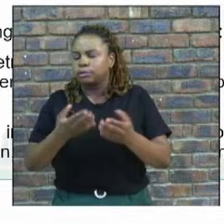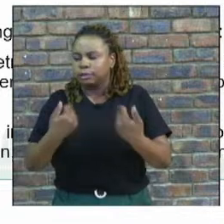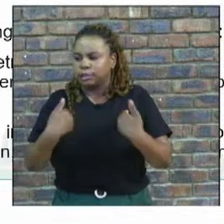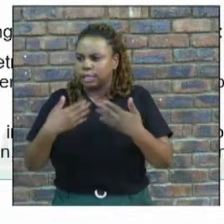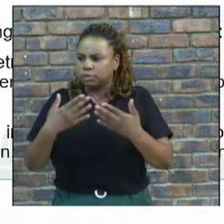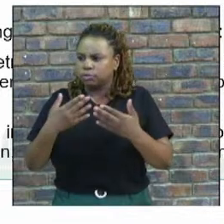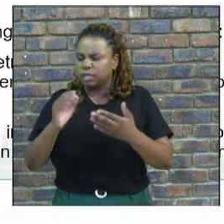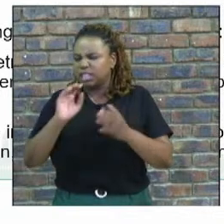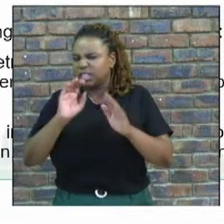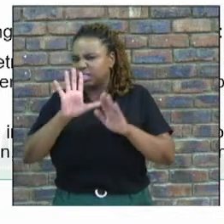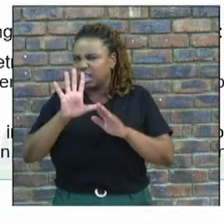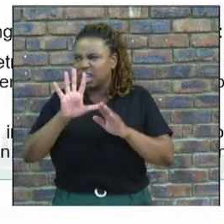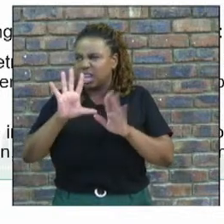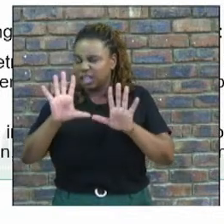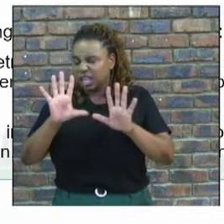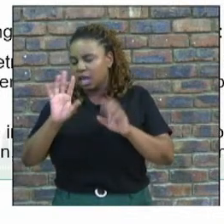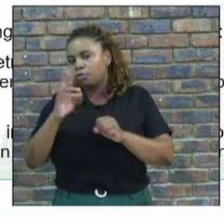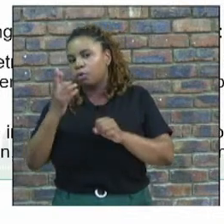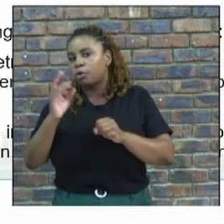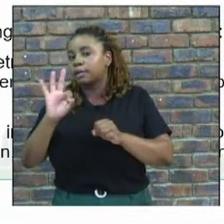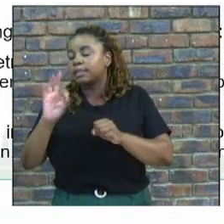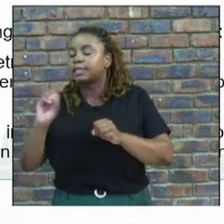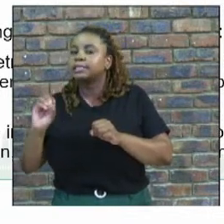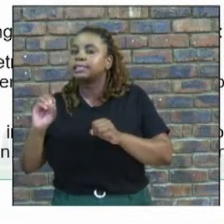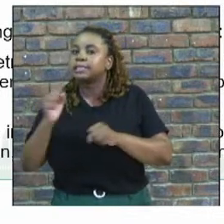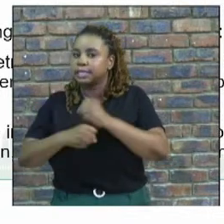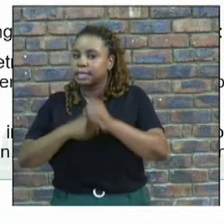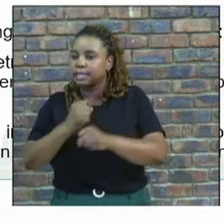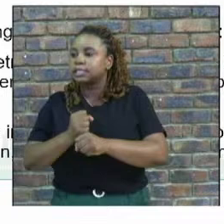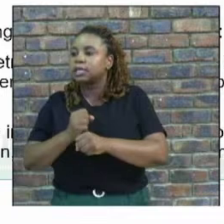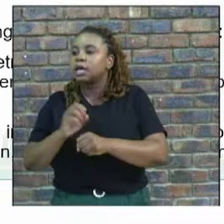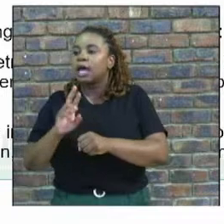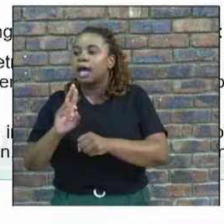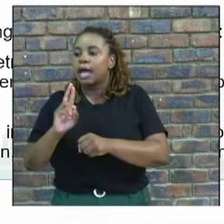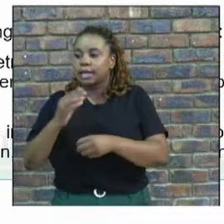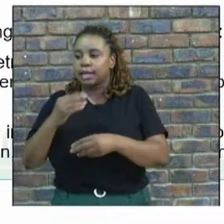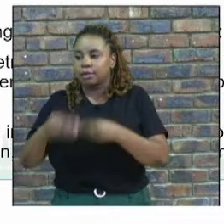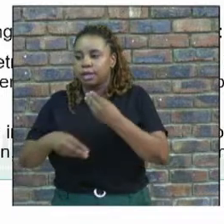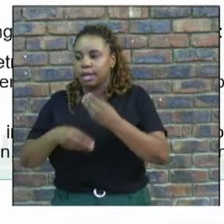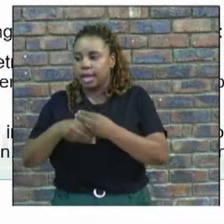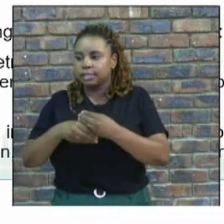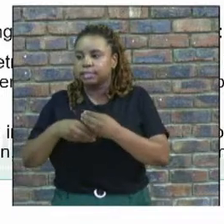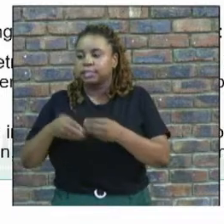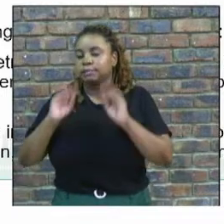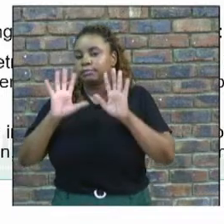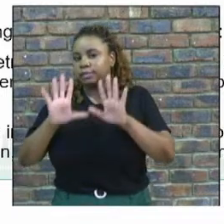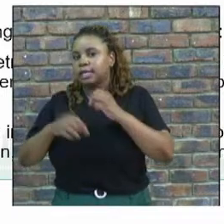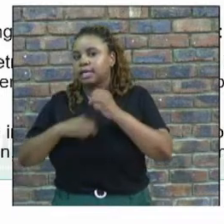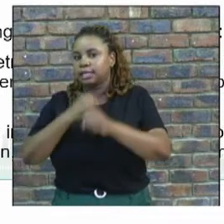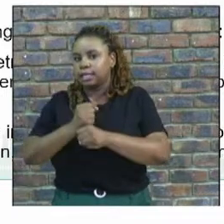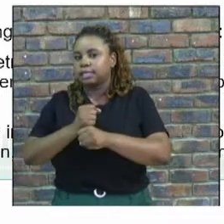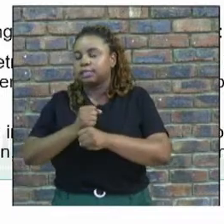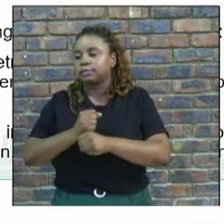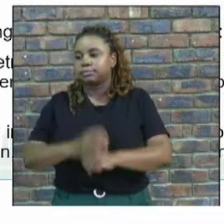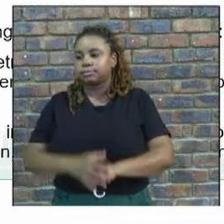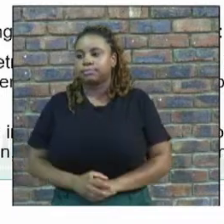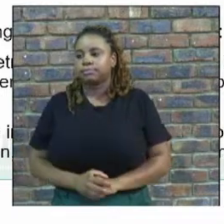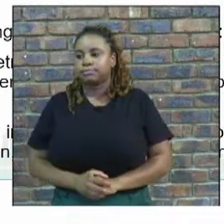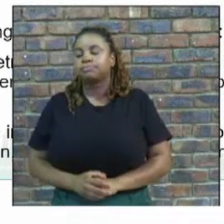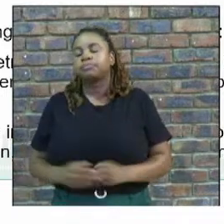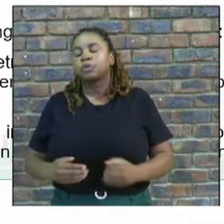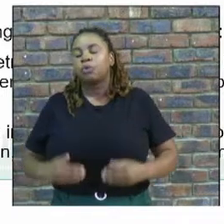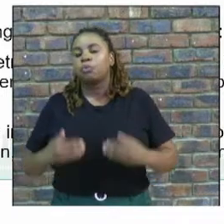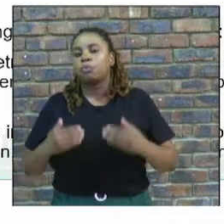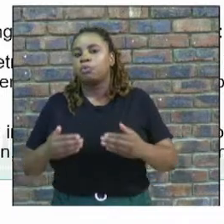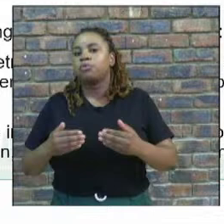years and a further term of 10 years each. Then moving to clause 15,